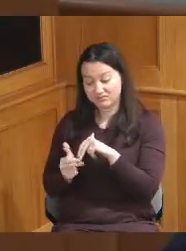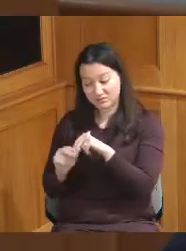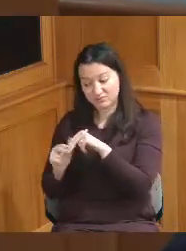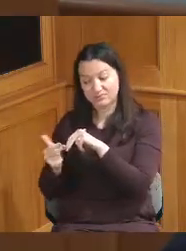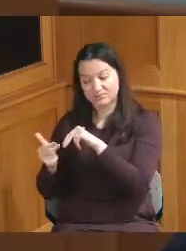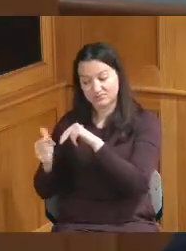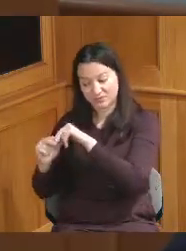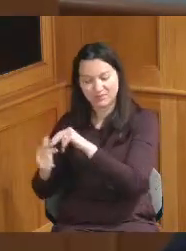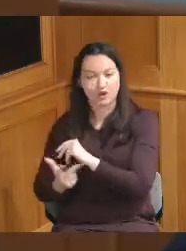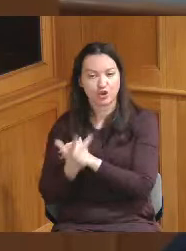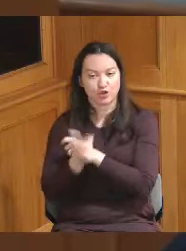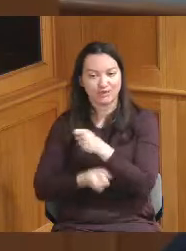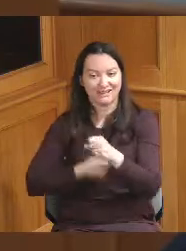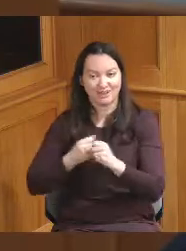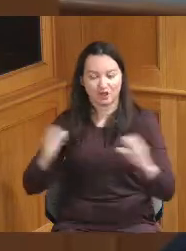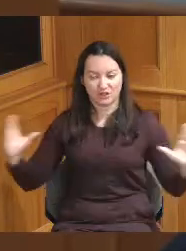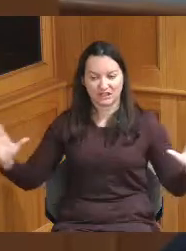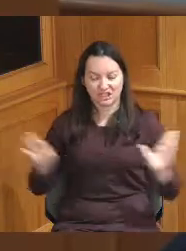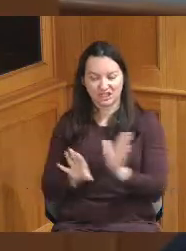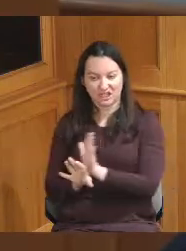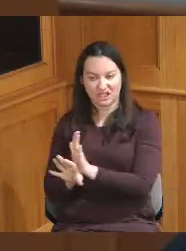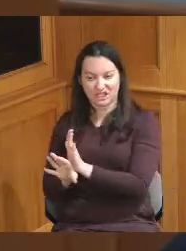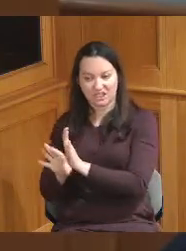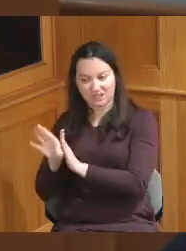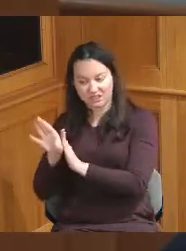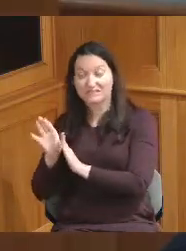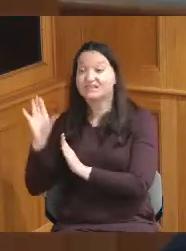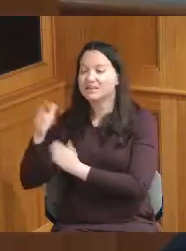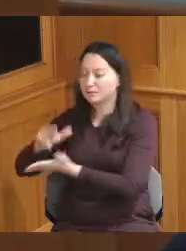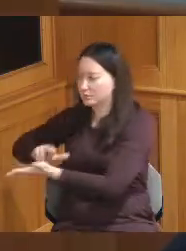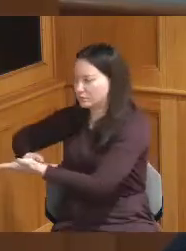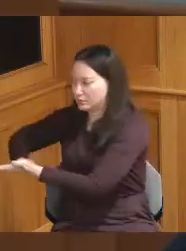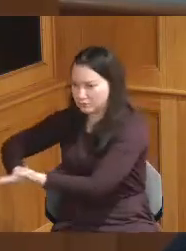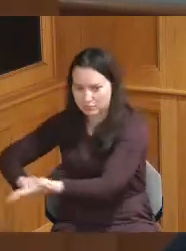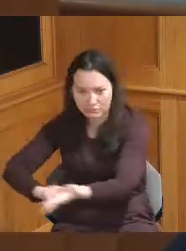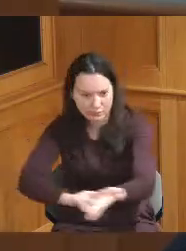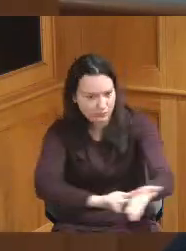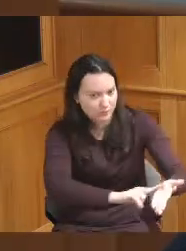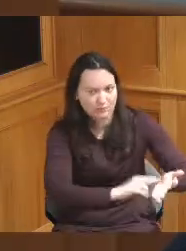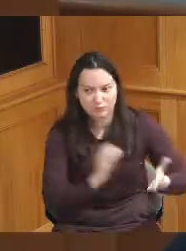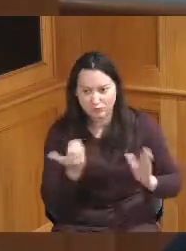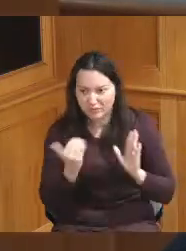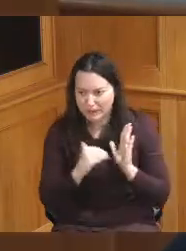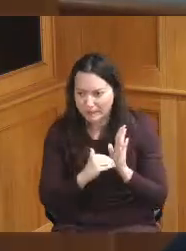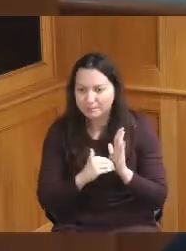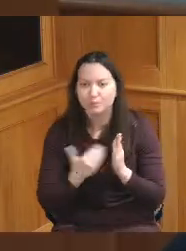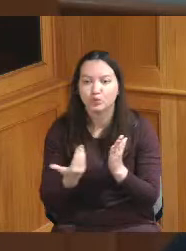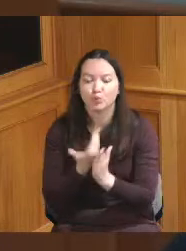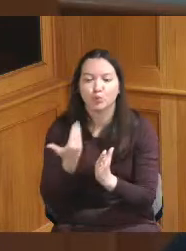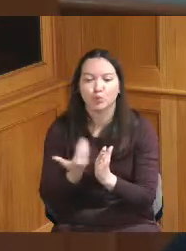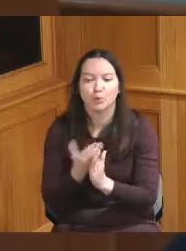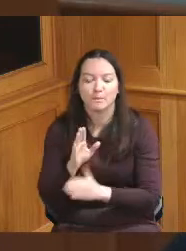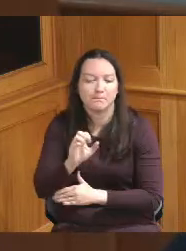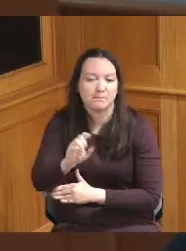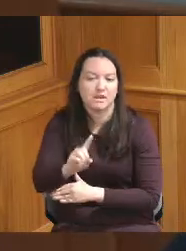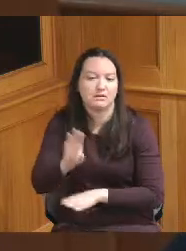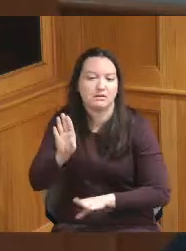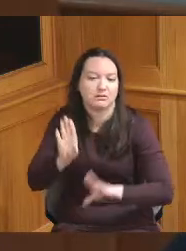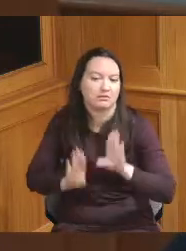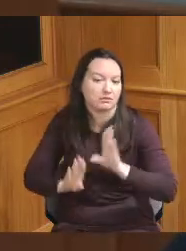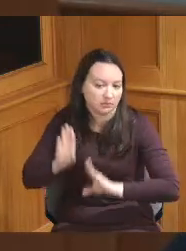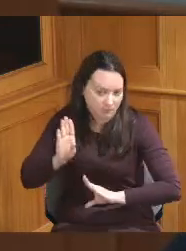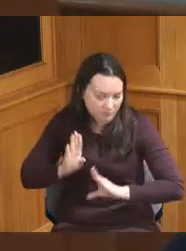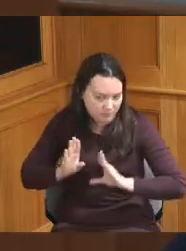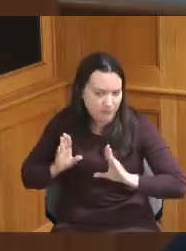the three-year period. So we will be going out again this year to get new bids for this.